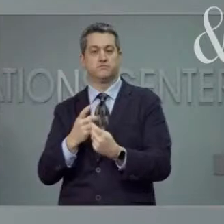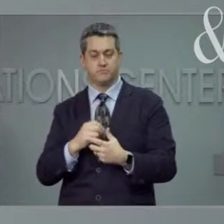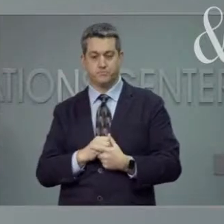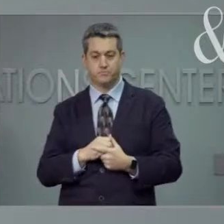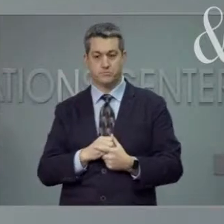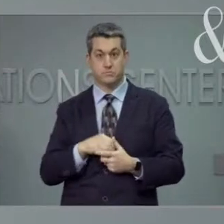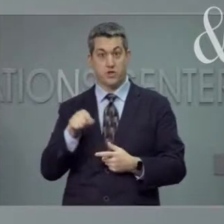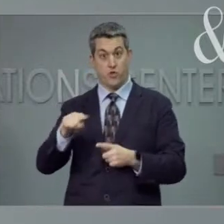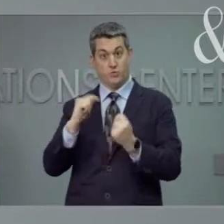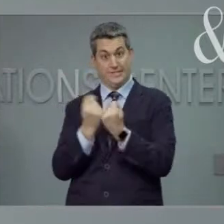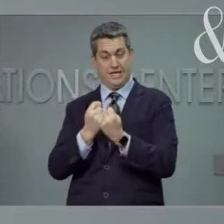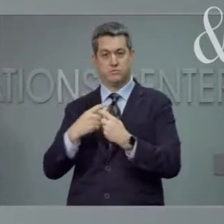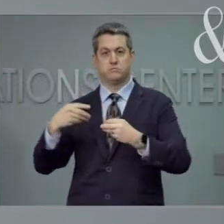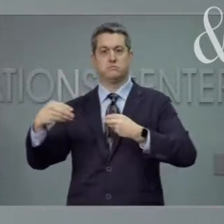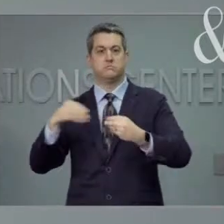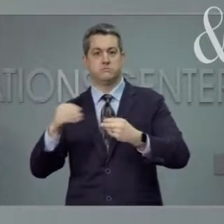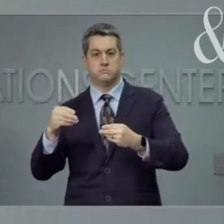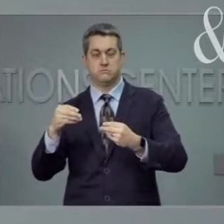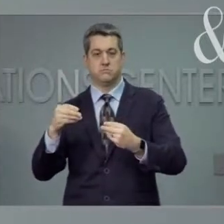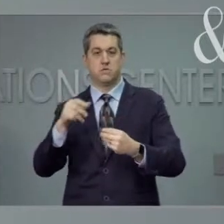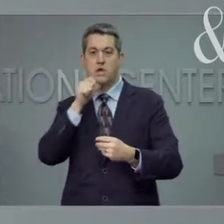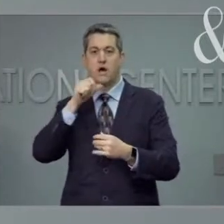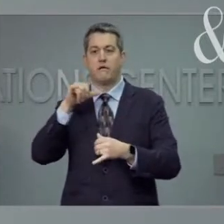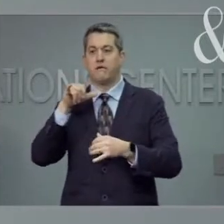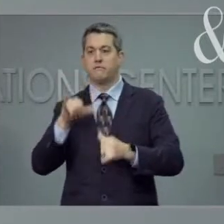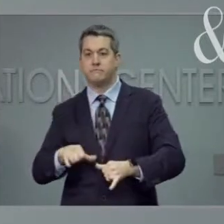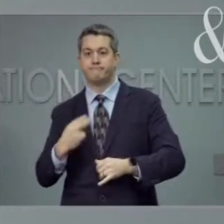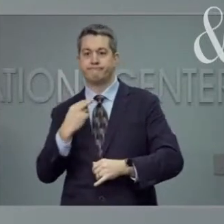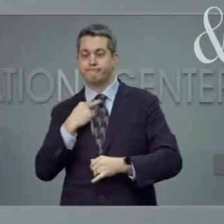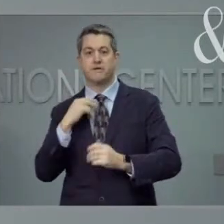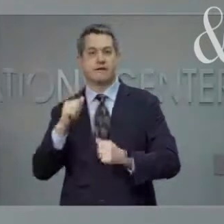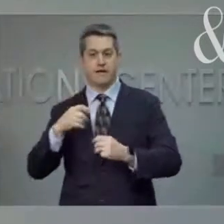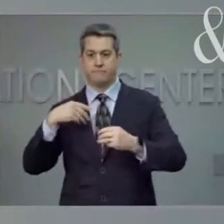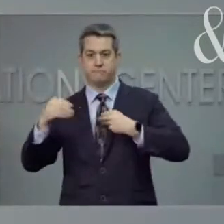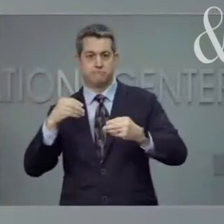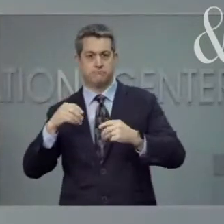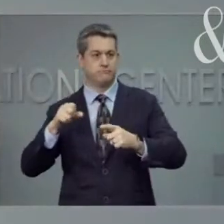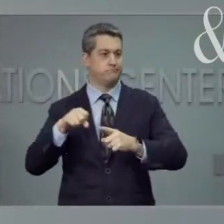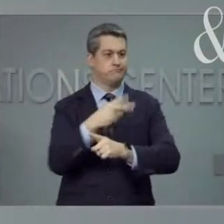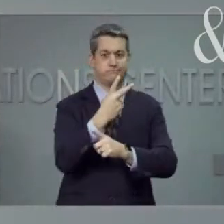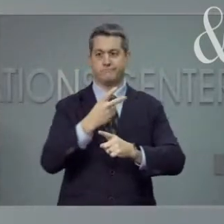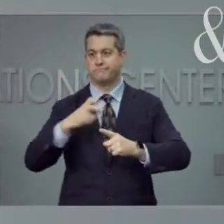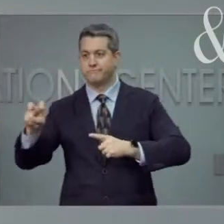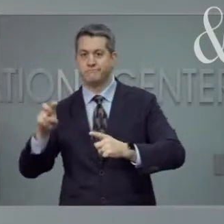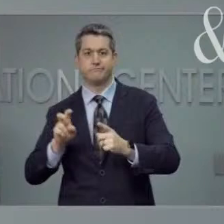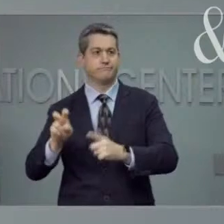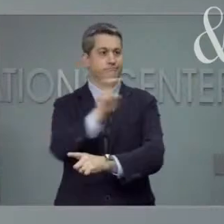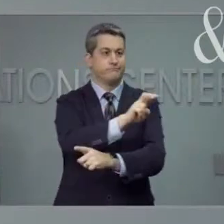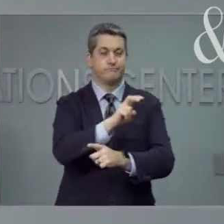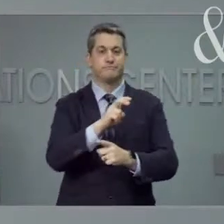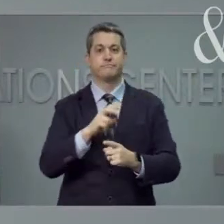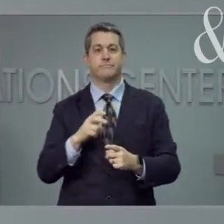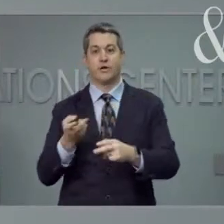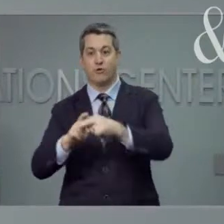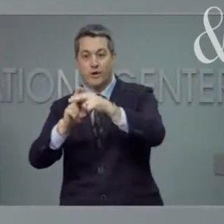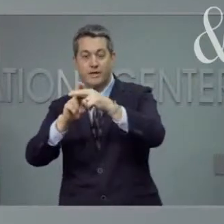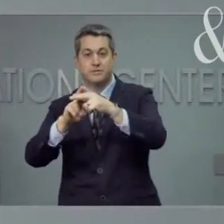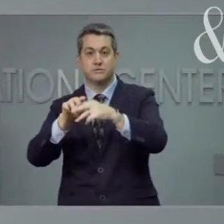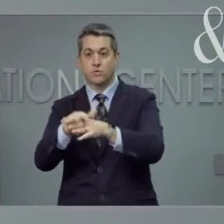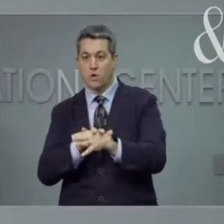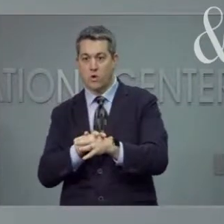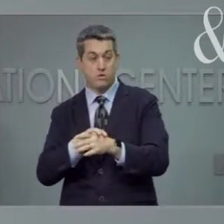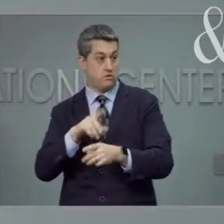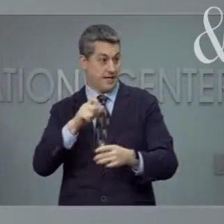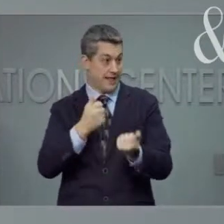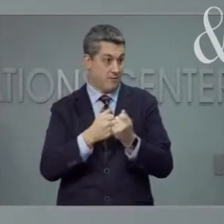very flexible. They're highly mobile. So depending on what the situation is, they can ramp up or ramp down, and they can go